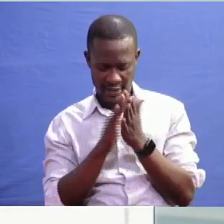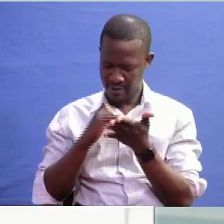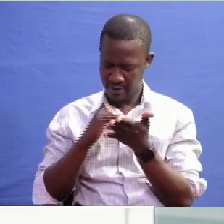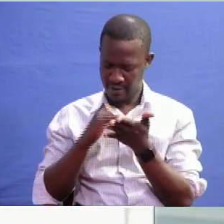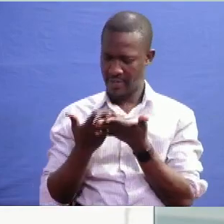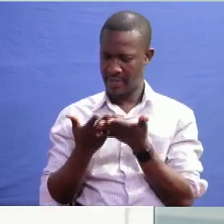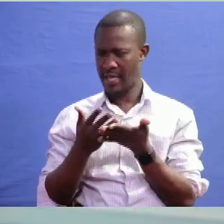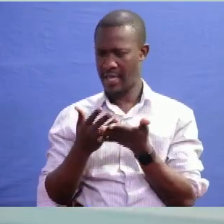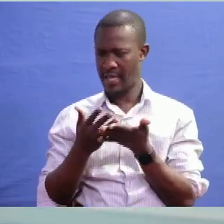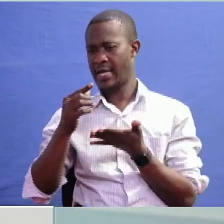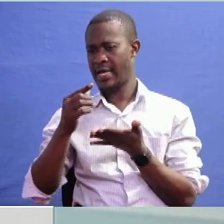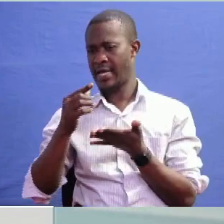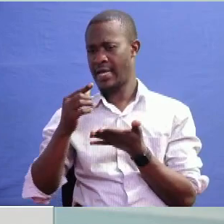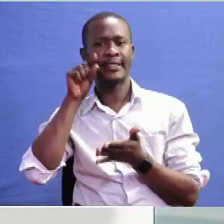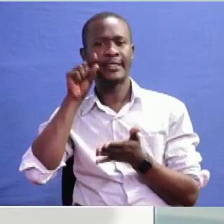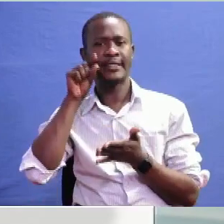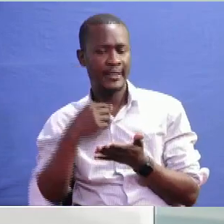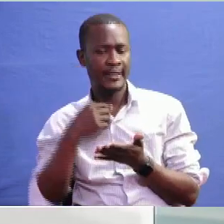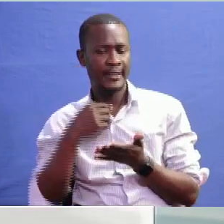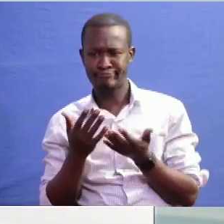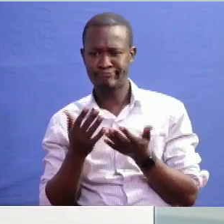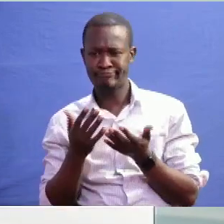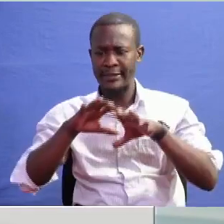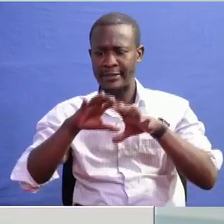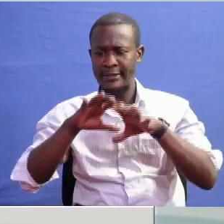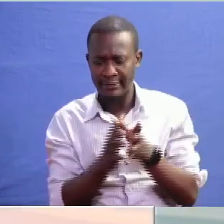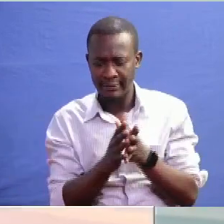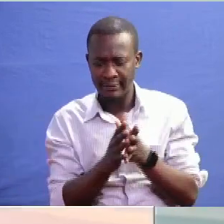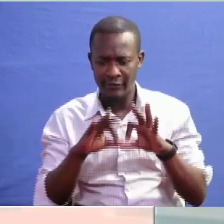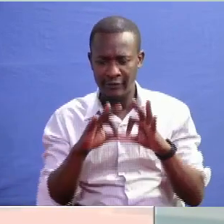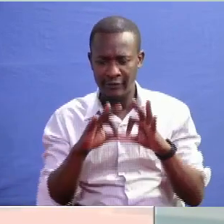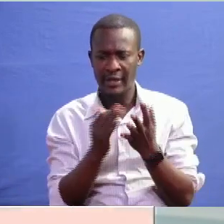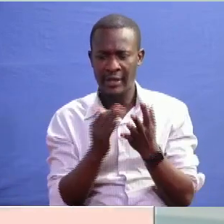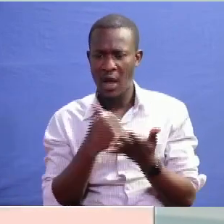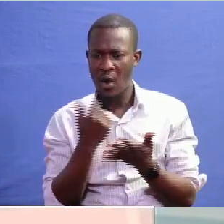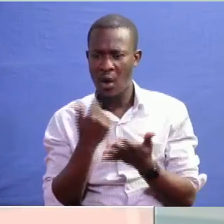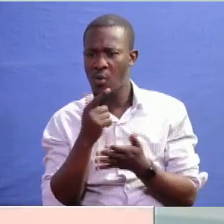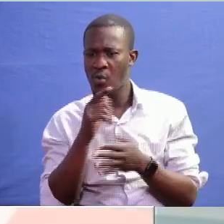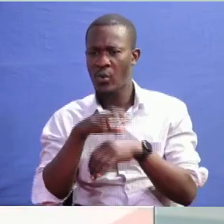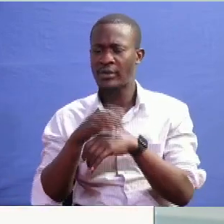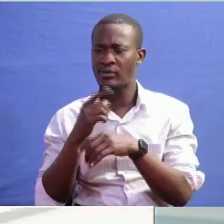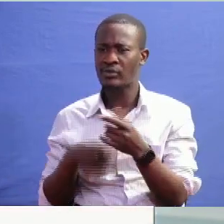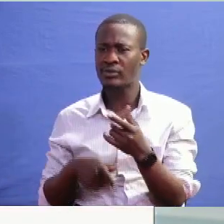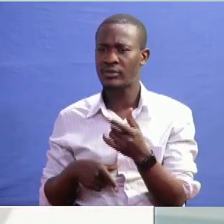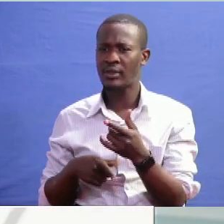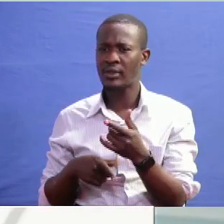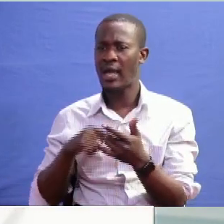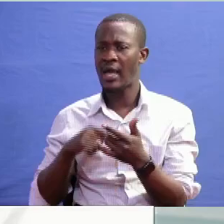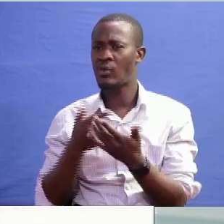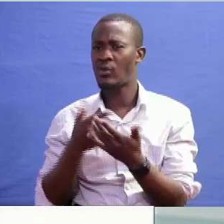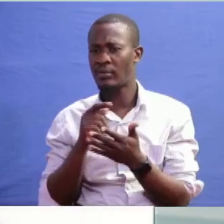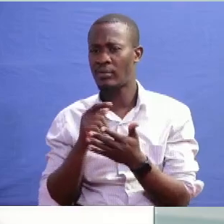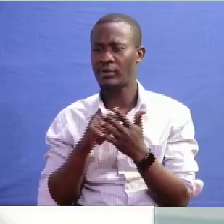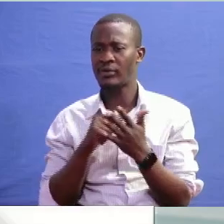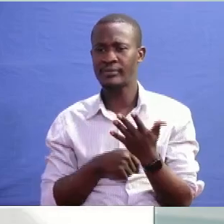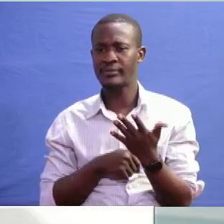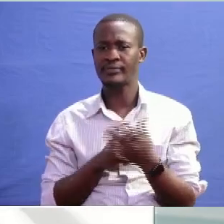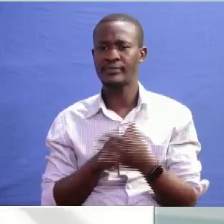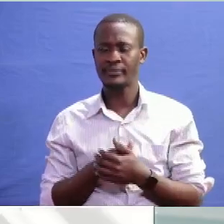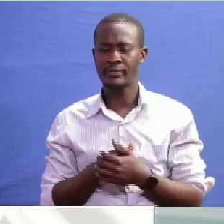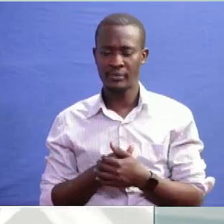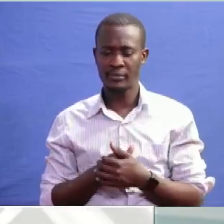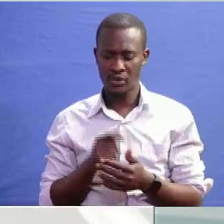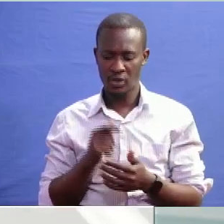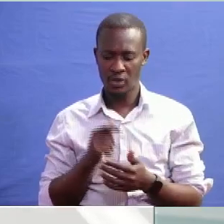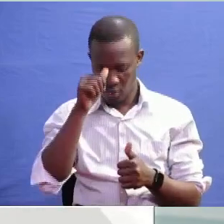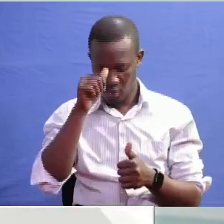gender, and of course the size of the family to determine who gets what and at what point. Well, you